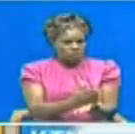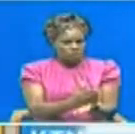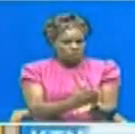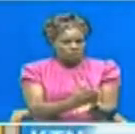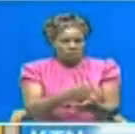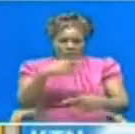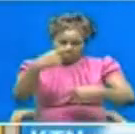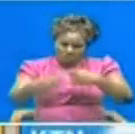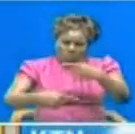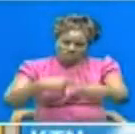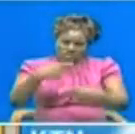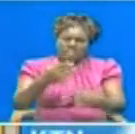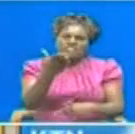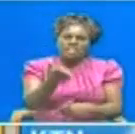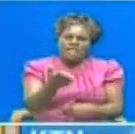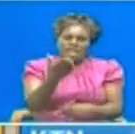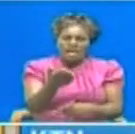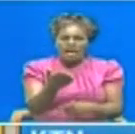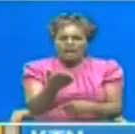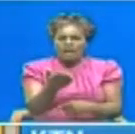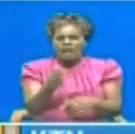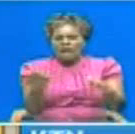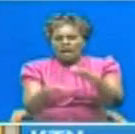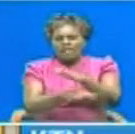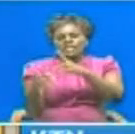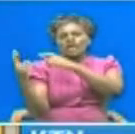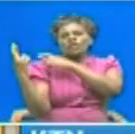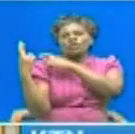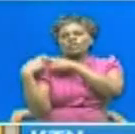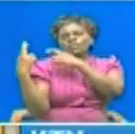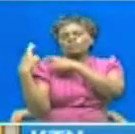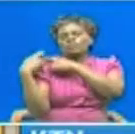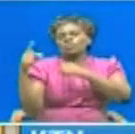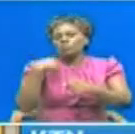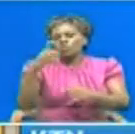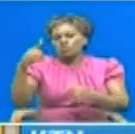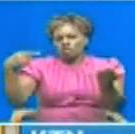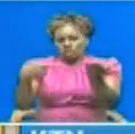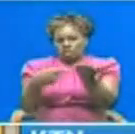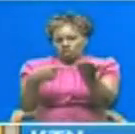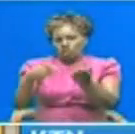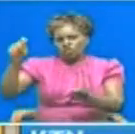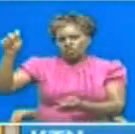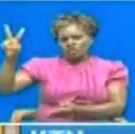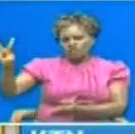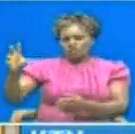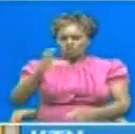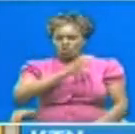this process has been under the stewardship of the Digital Television